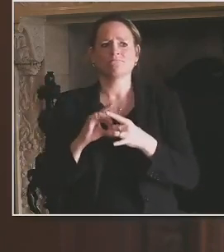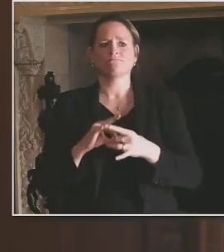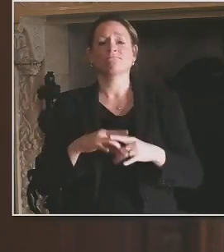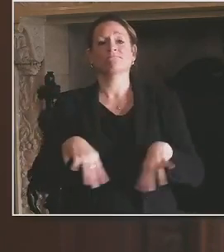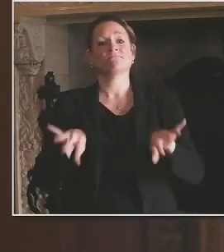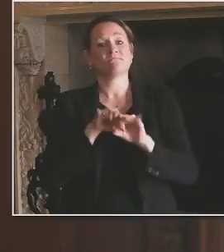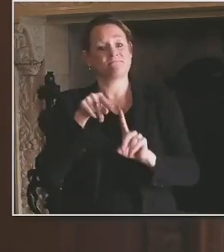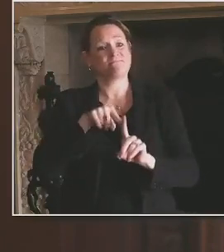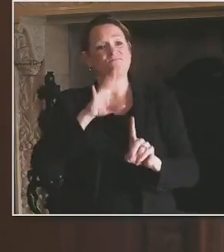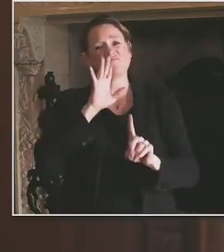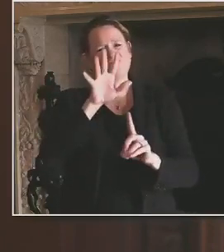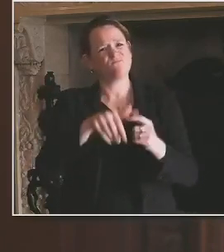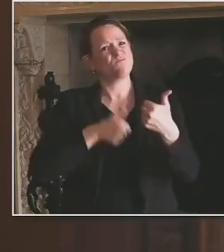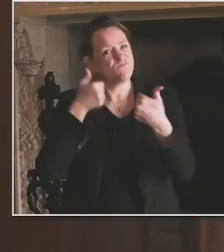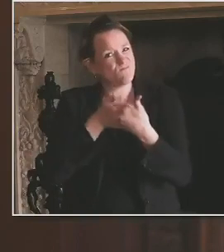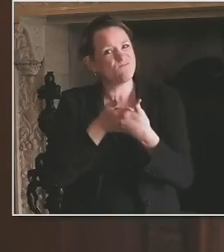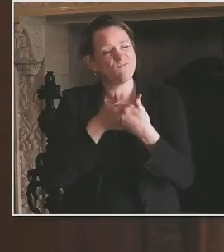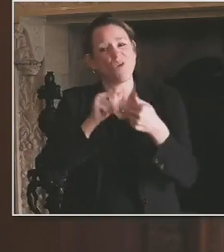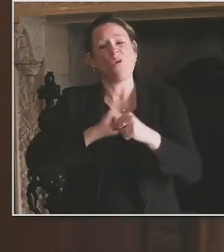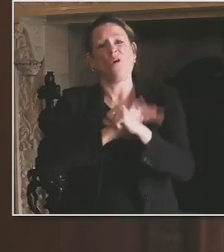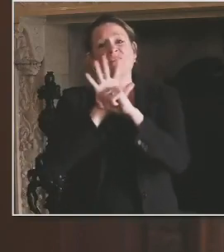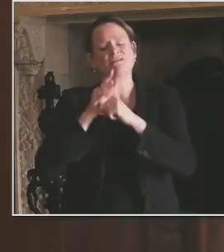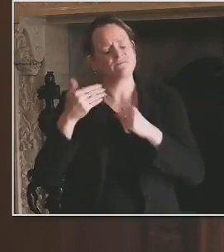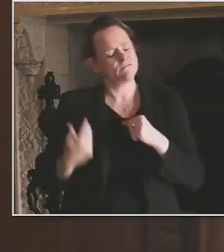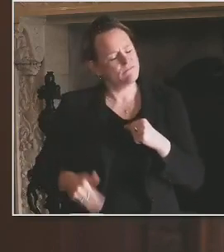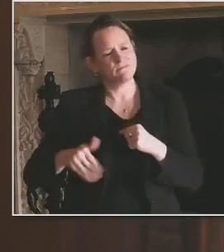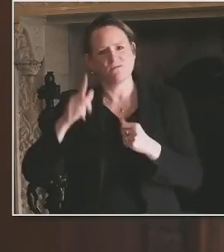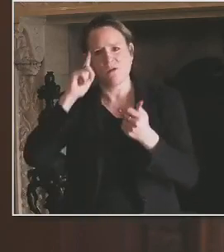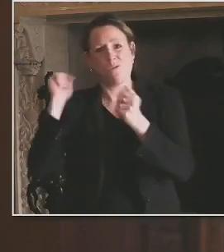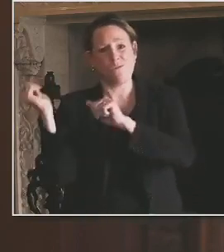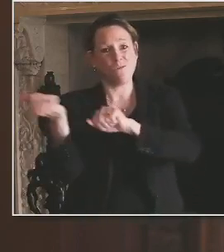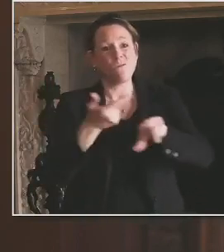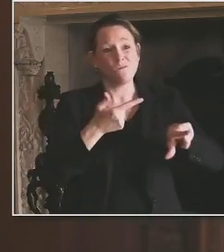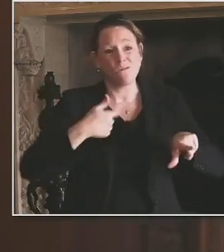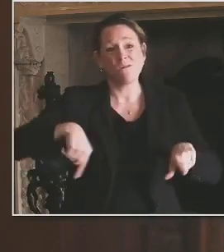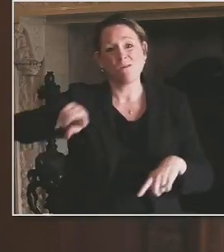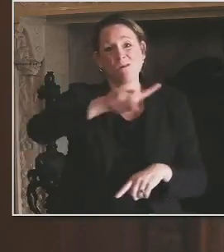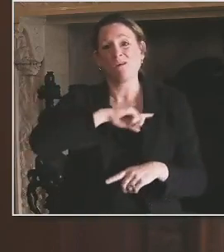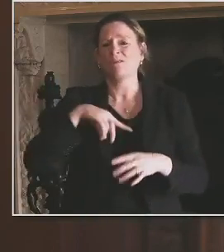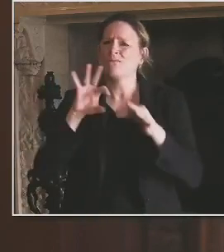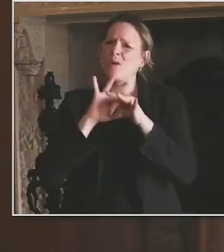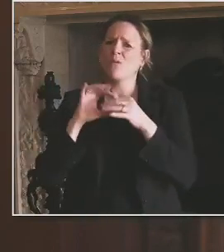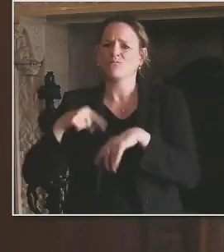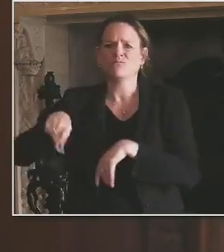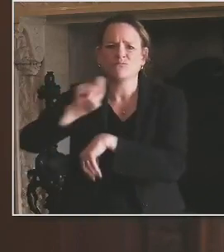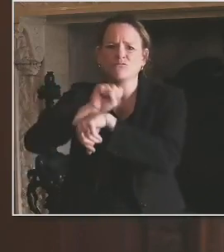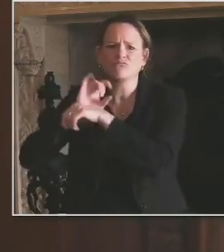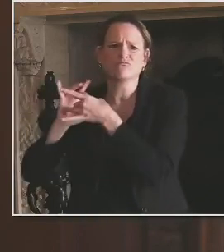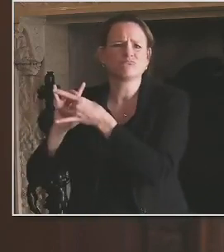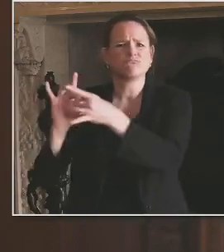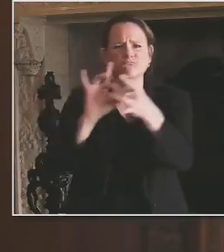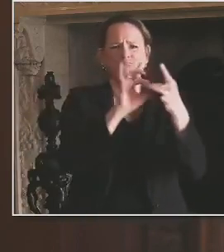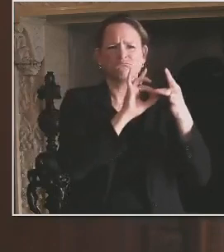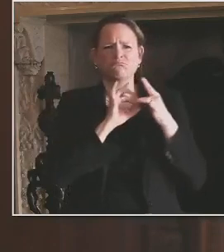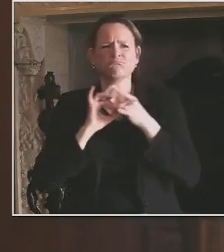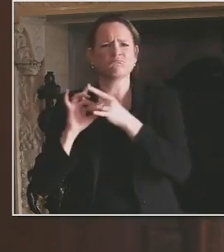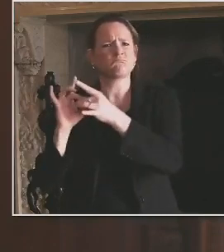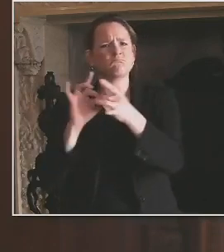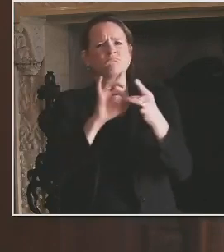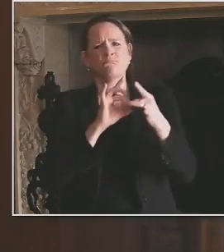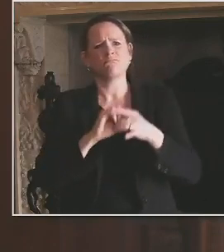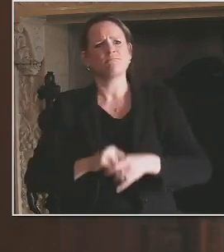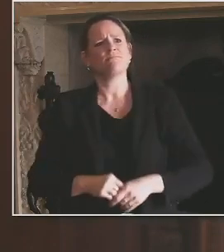our state depends on our public health efforts. Every day, our administration, the Department of Health Services, and